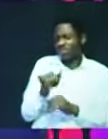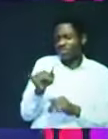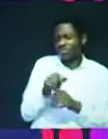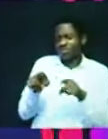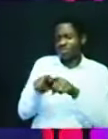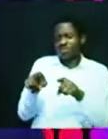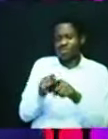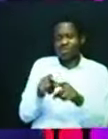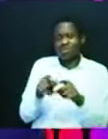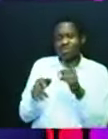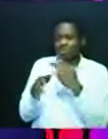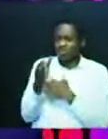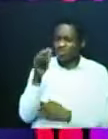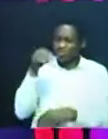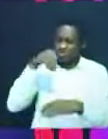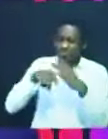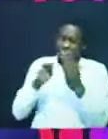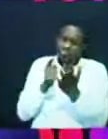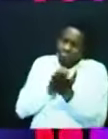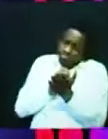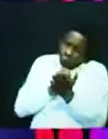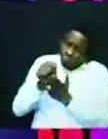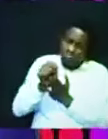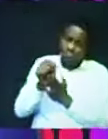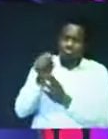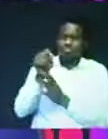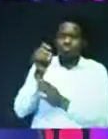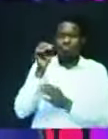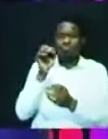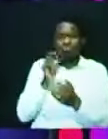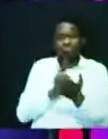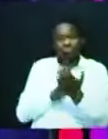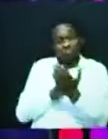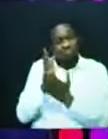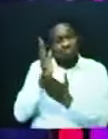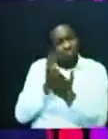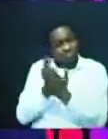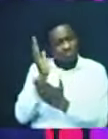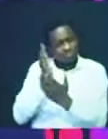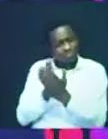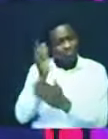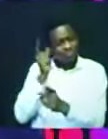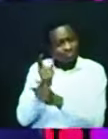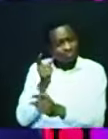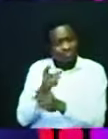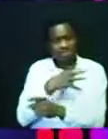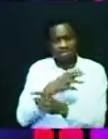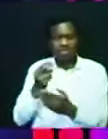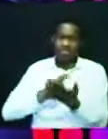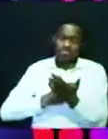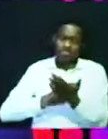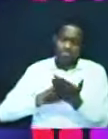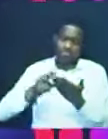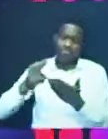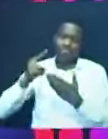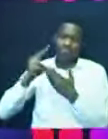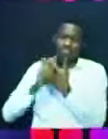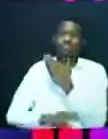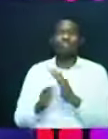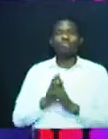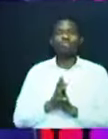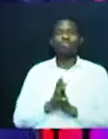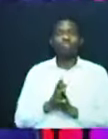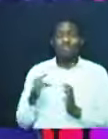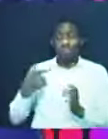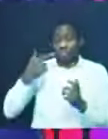and holiness. So we have a new self that we must put on. It is created to be like God because we are children of God, and that